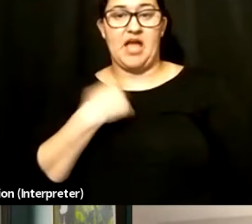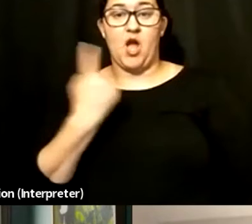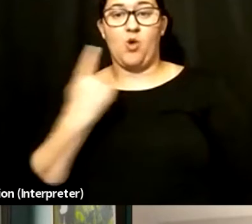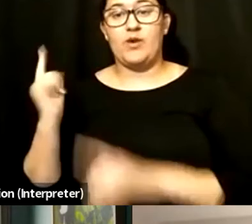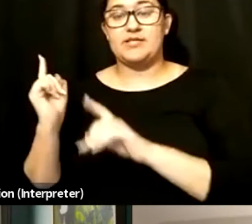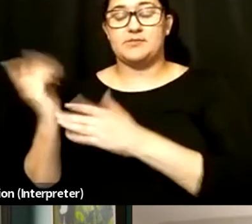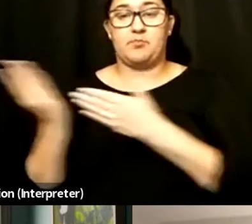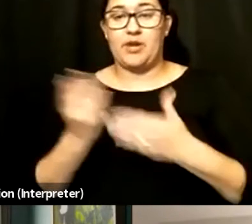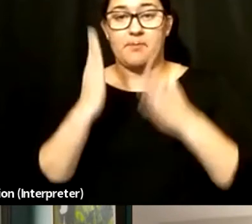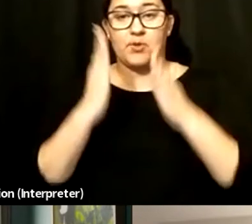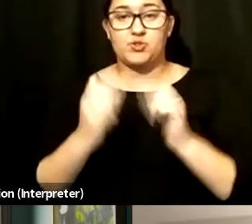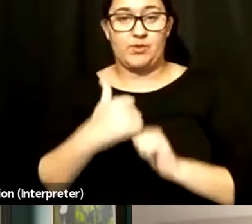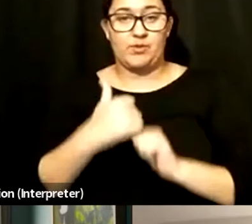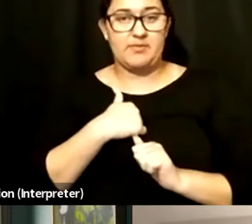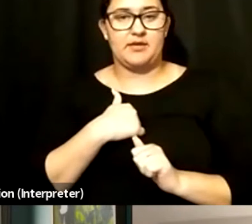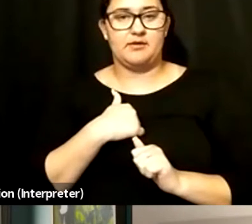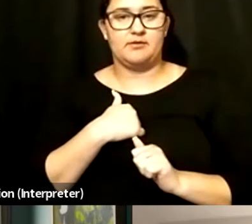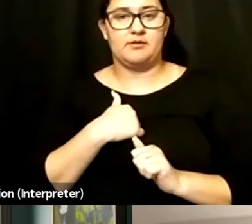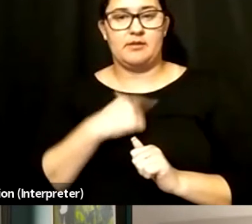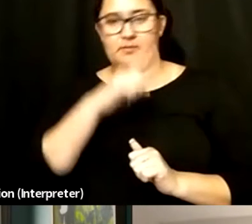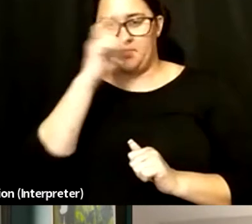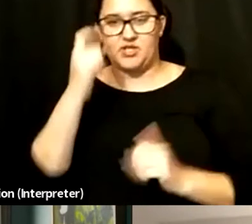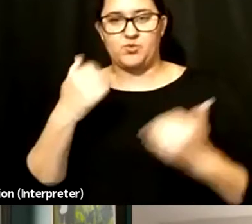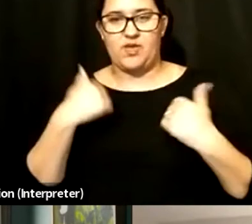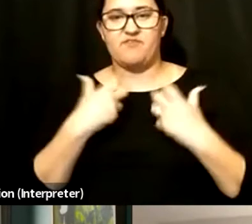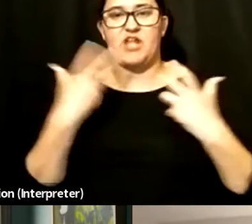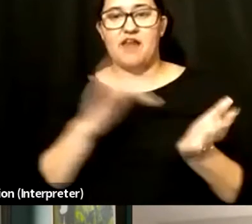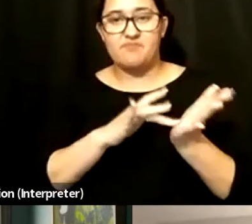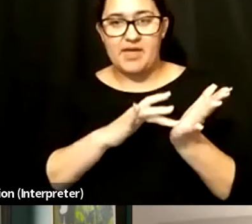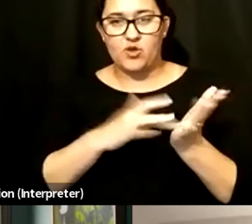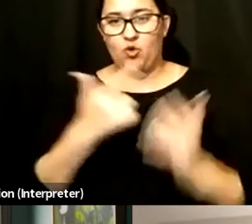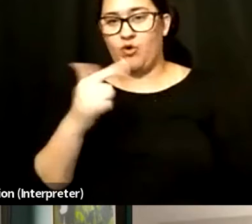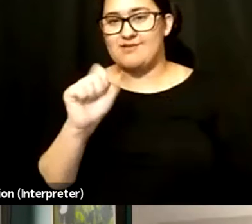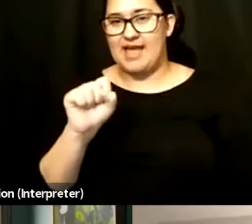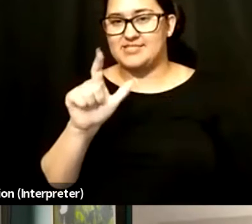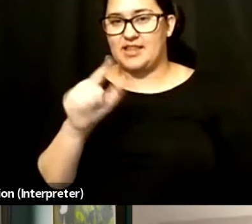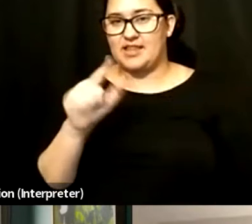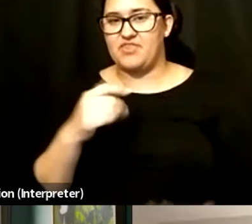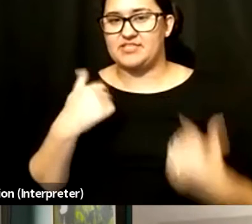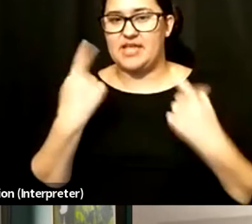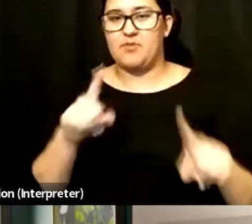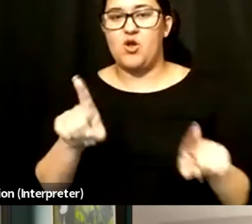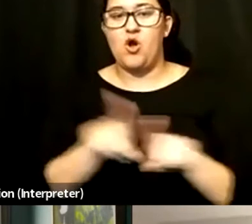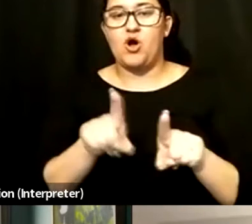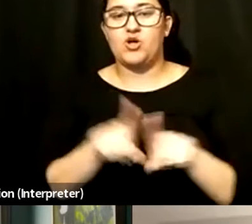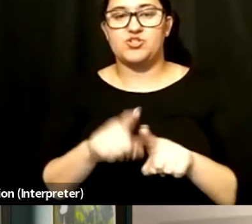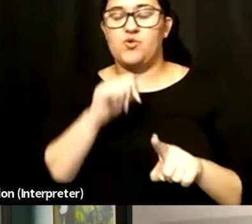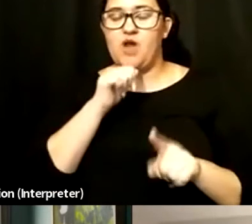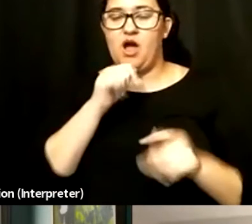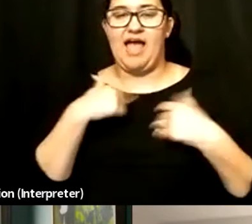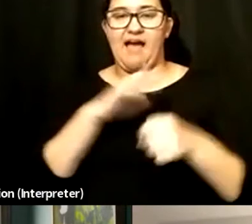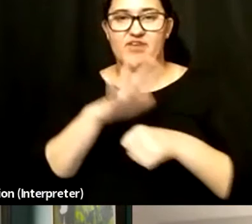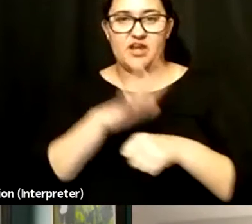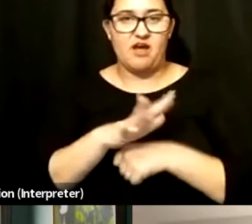doctor, because there's a lot of medical gaslighting that goes on. There's also like a lack of care for our mental state anytime we hear bad news.